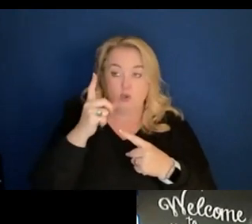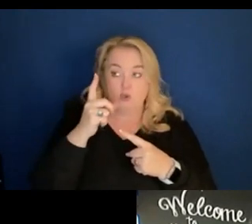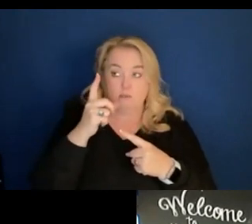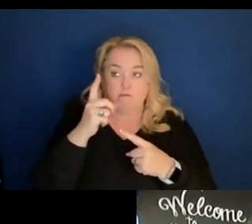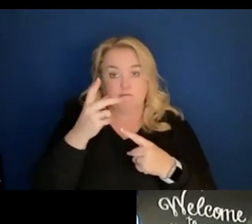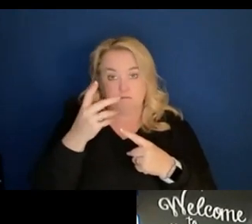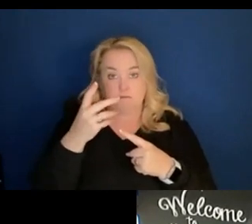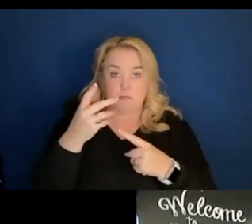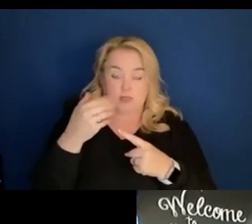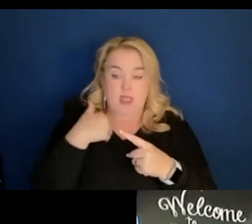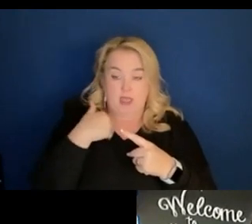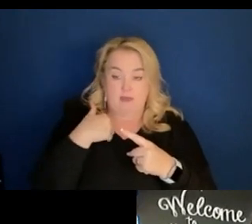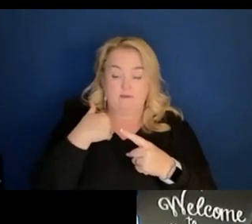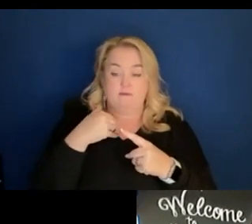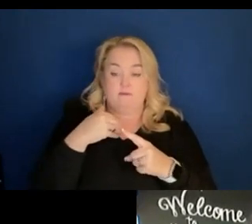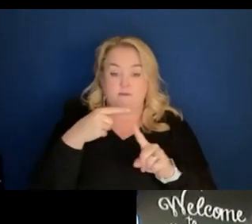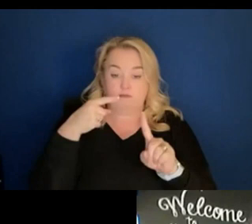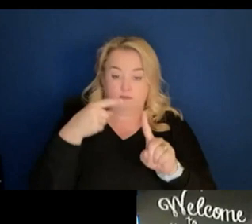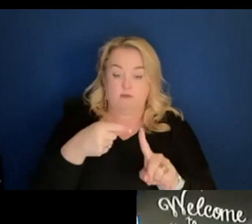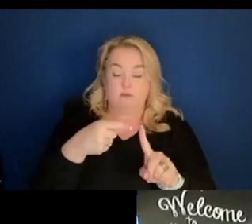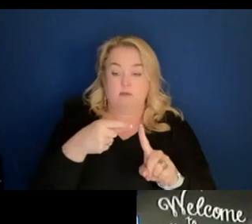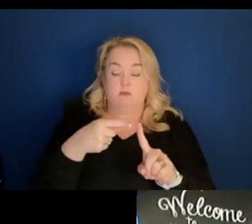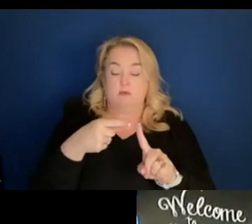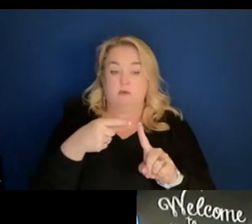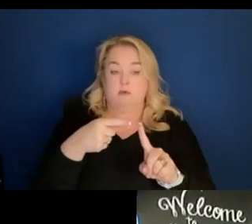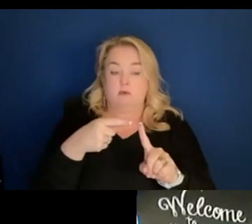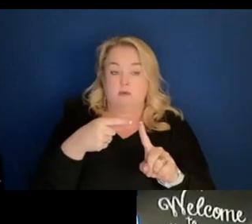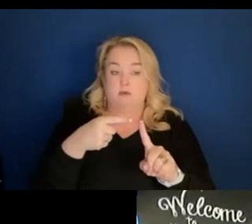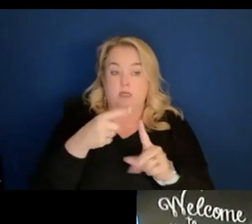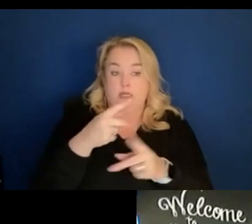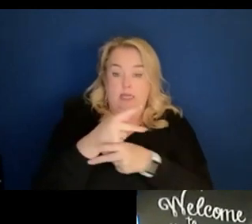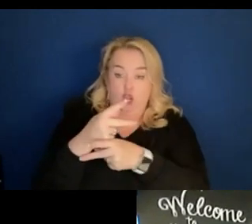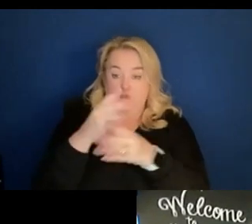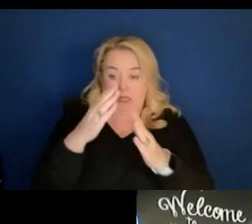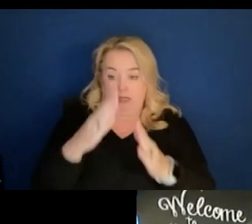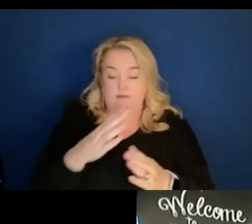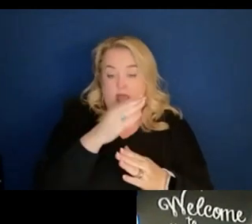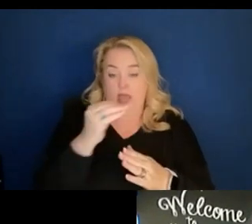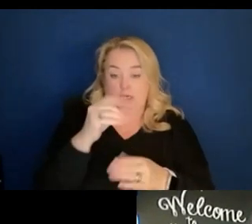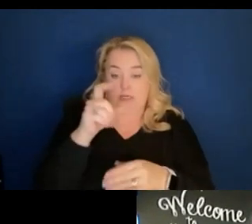who have an intensity of caregiving and an intensity of need